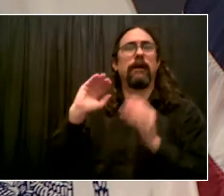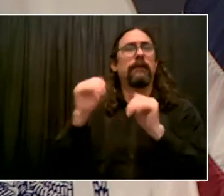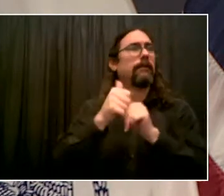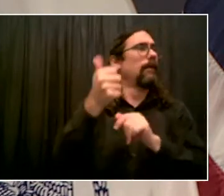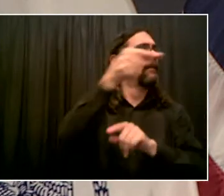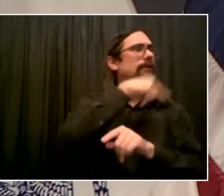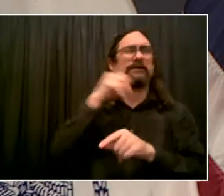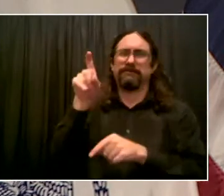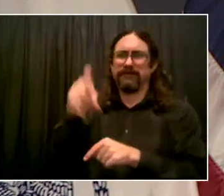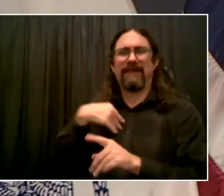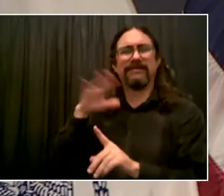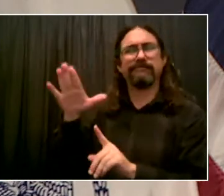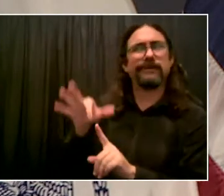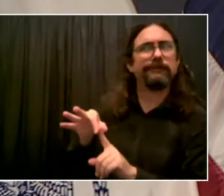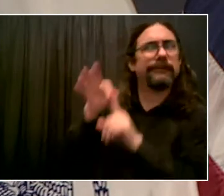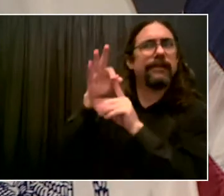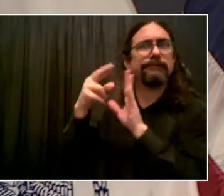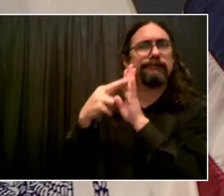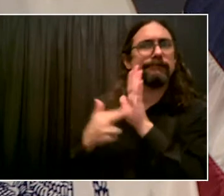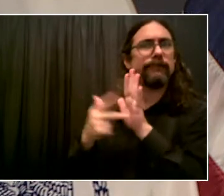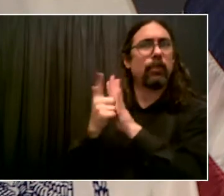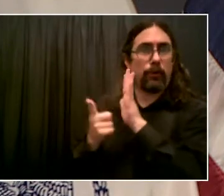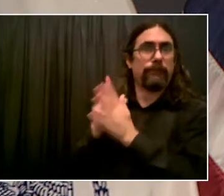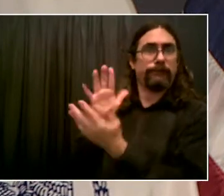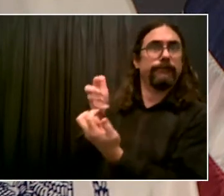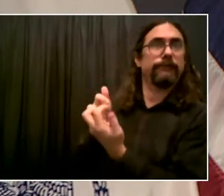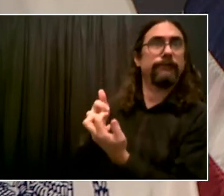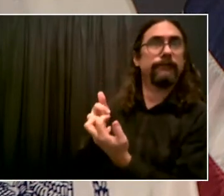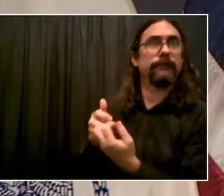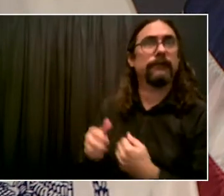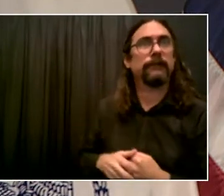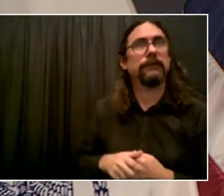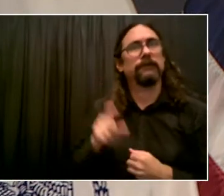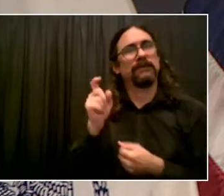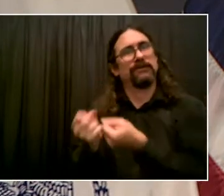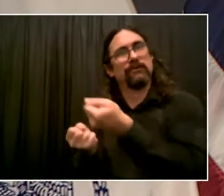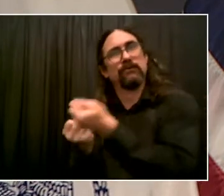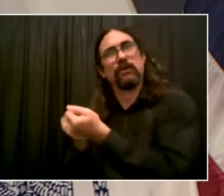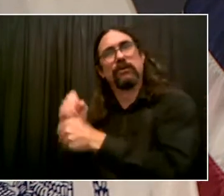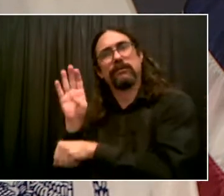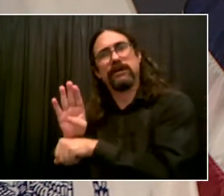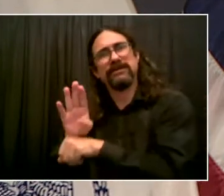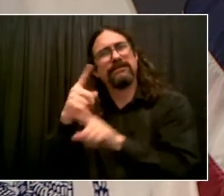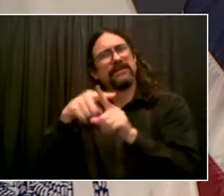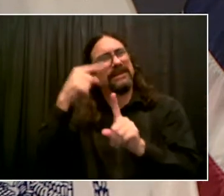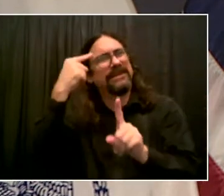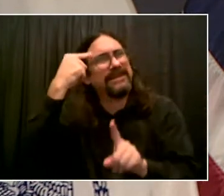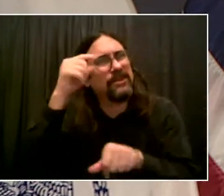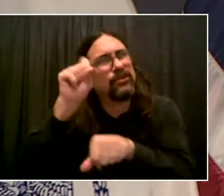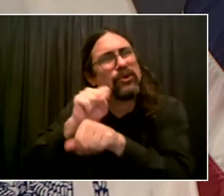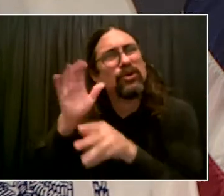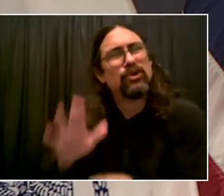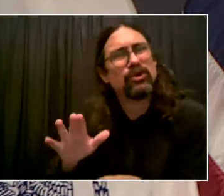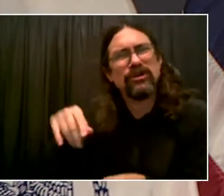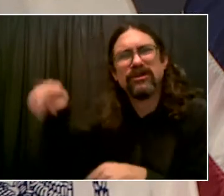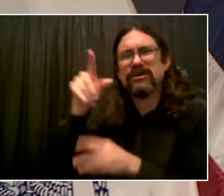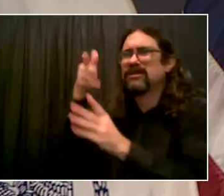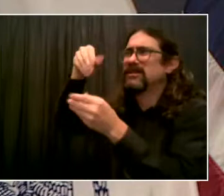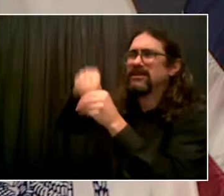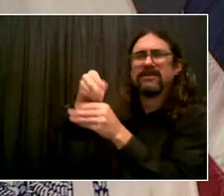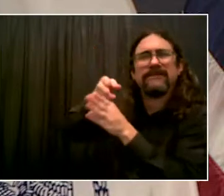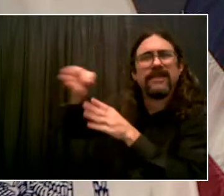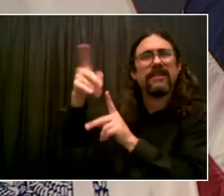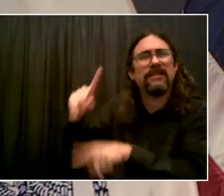support the hotel workers who have been going without their jobs for a long, long time. That's why we did what we did. Go ahead,